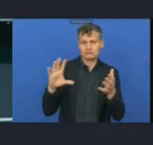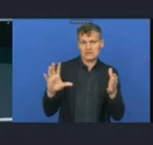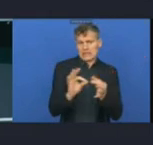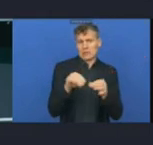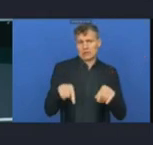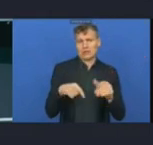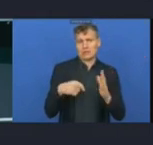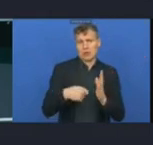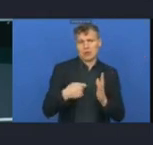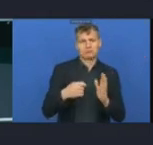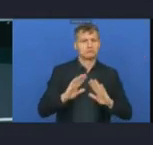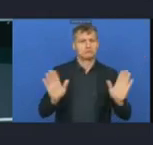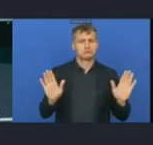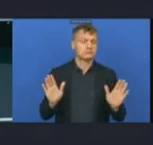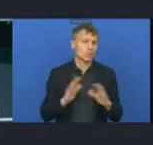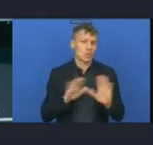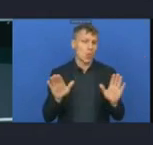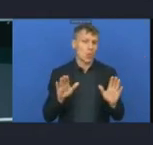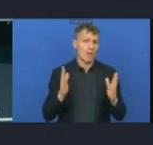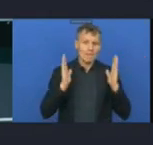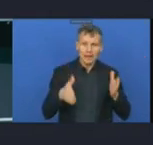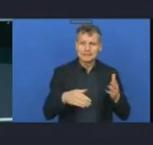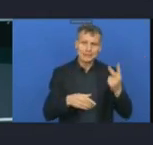no other requirements.